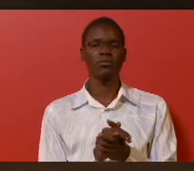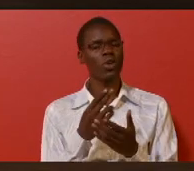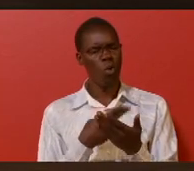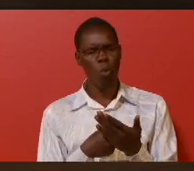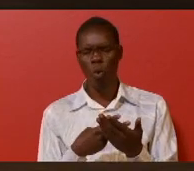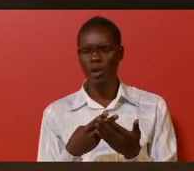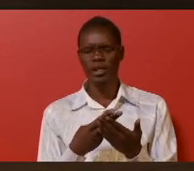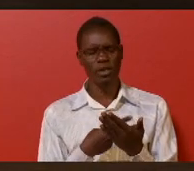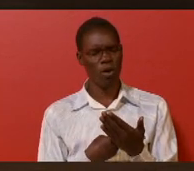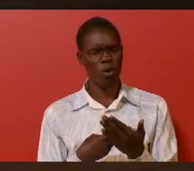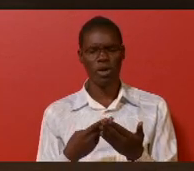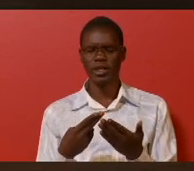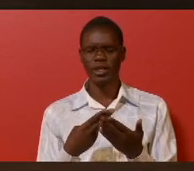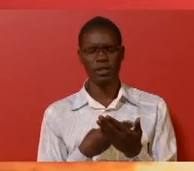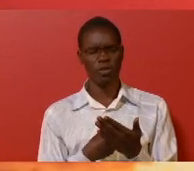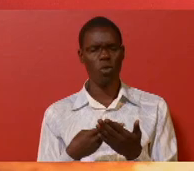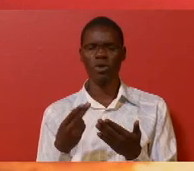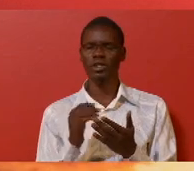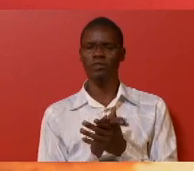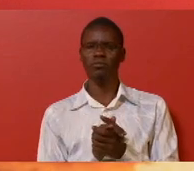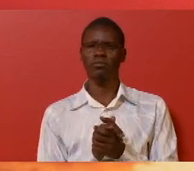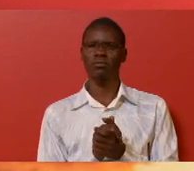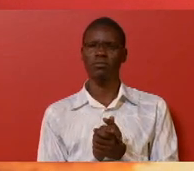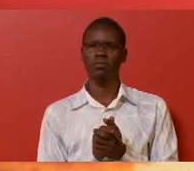Holy, holy, holy.